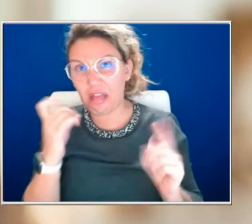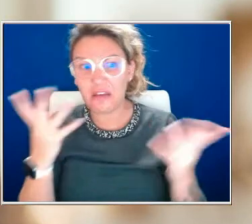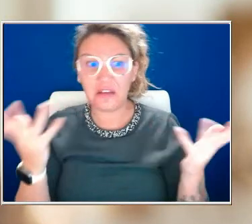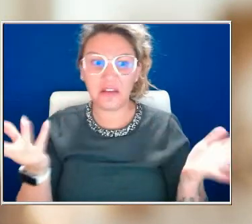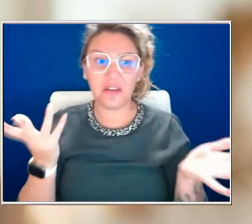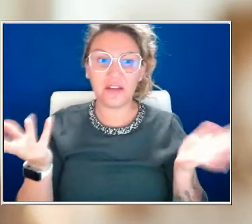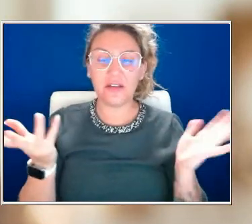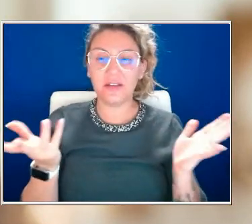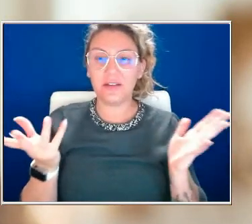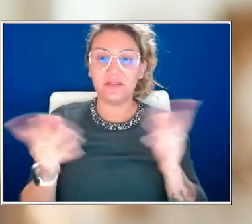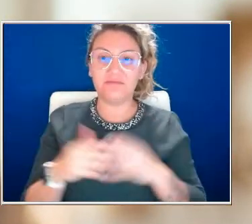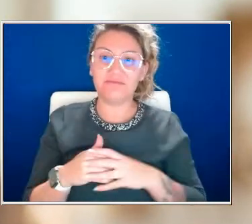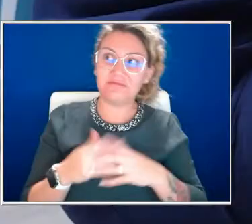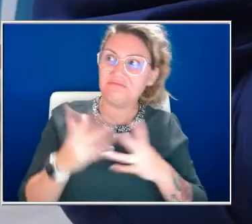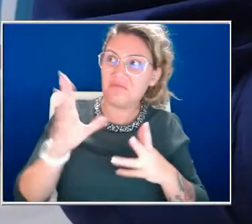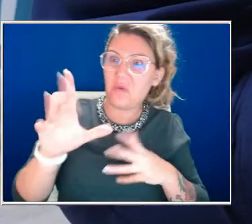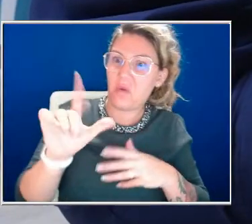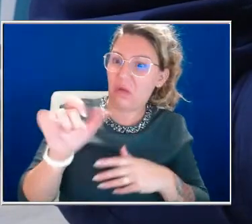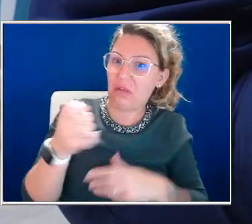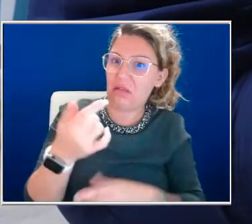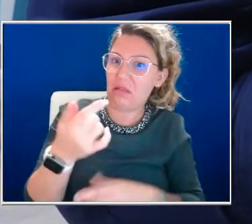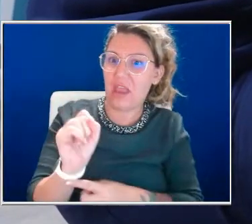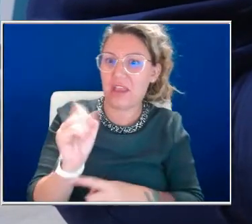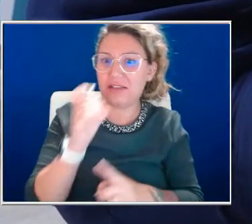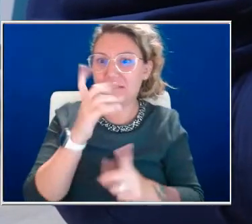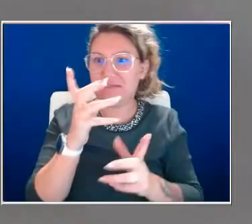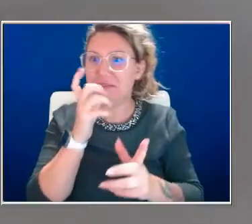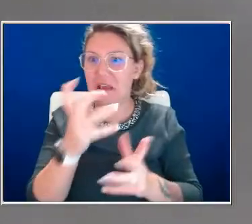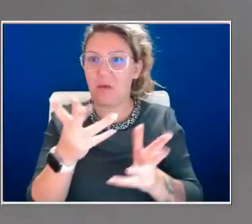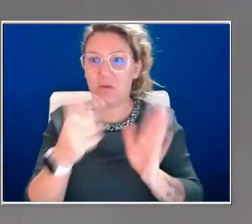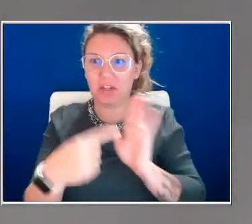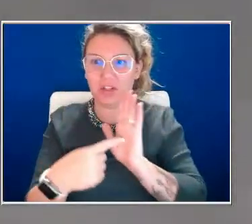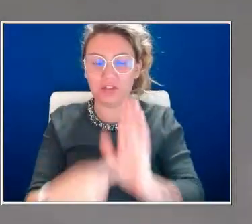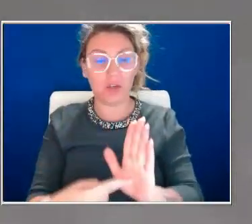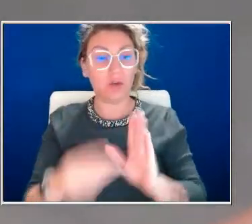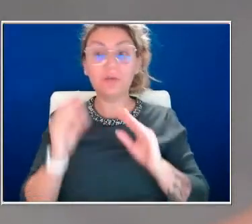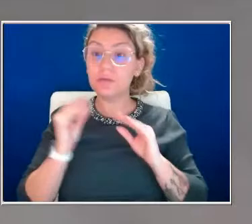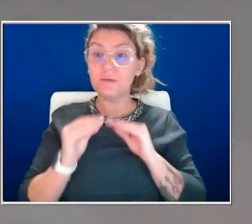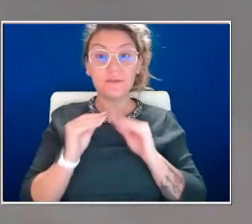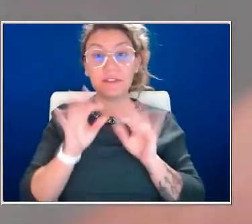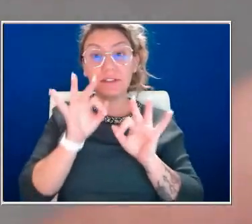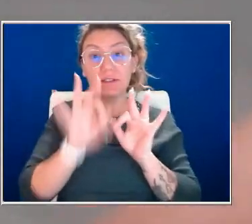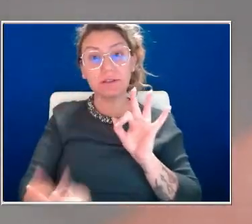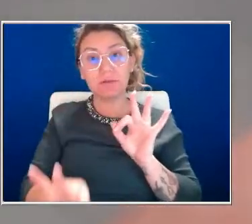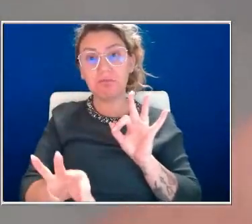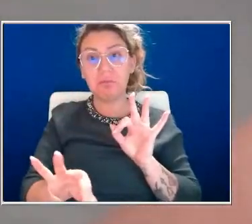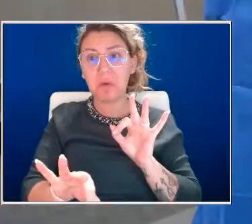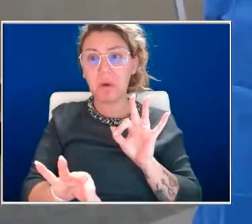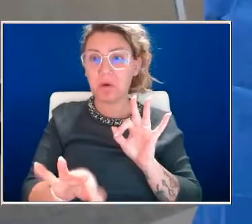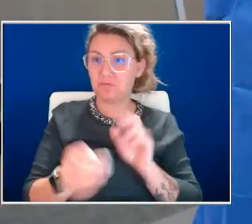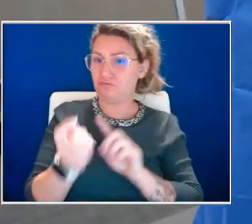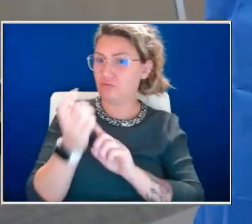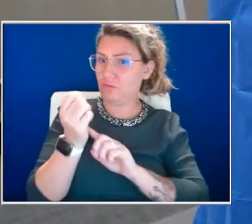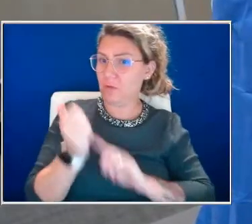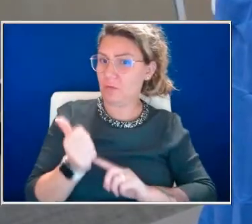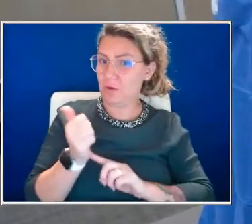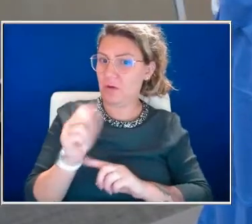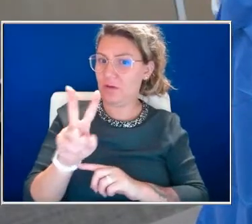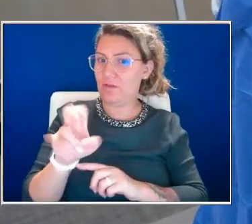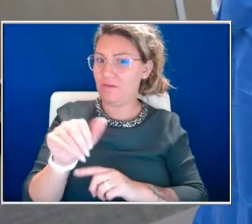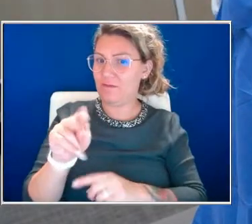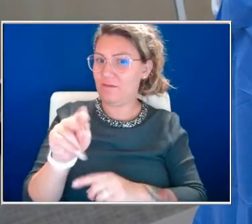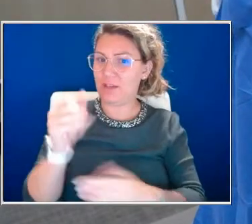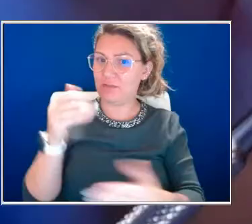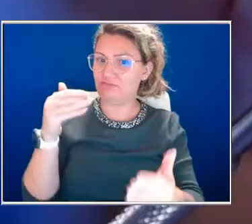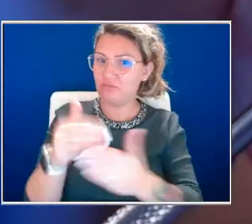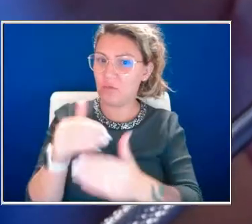be exposed at the swimming pool. The fix was relatively simple. Remove the veins that were closest to the surface. The technicians told me